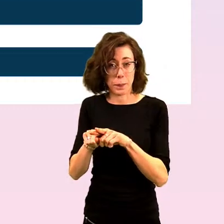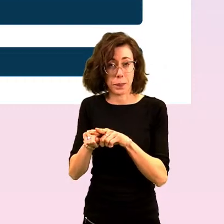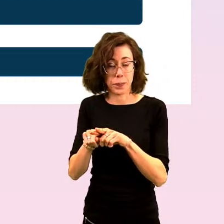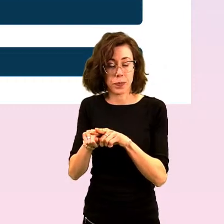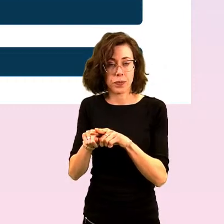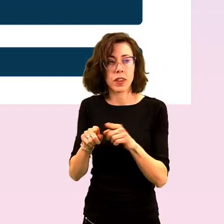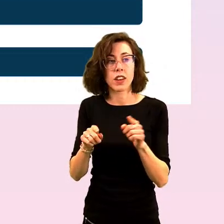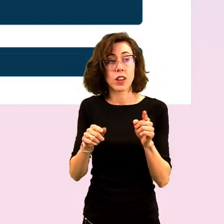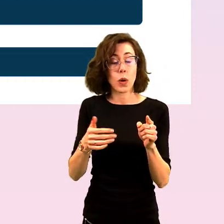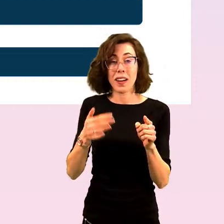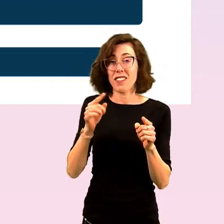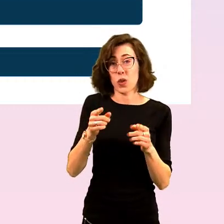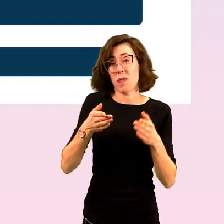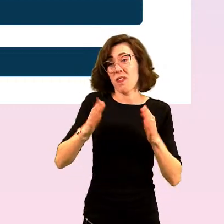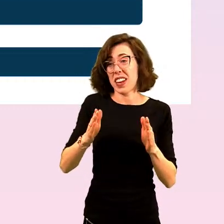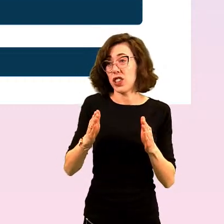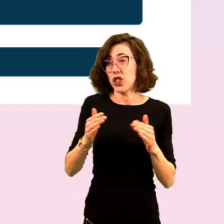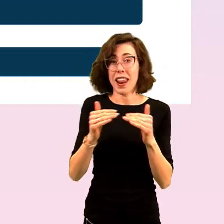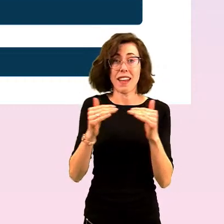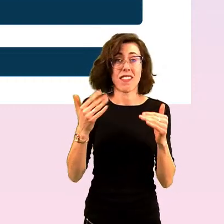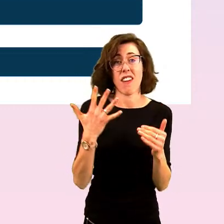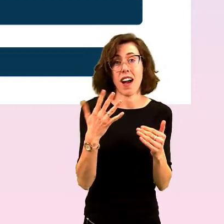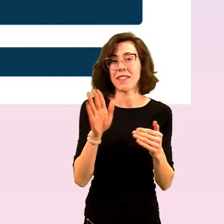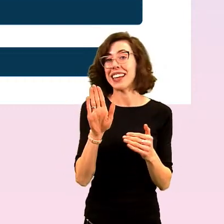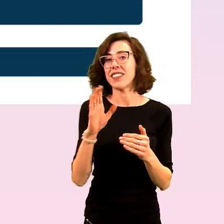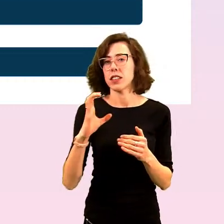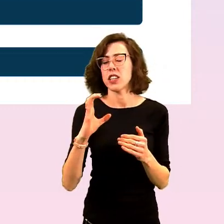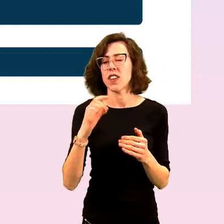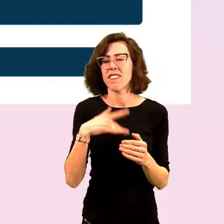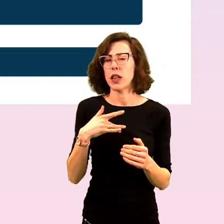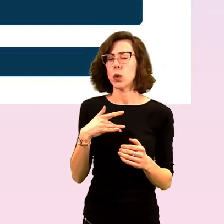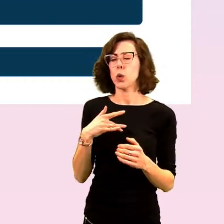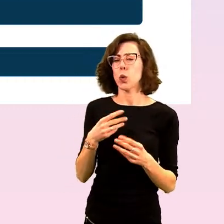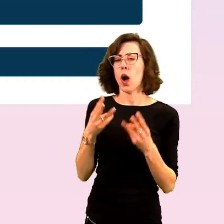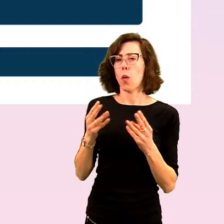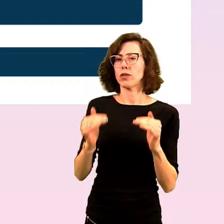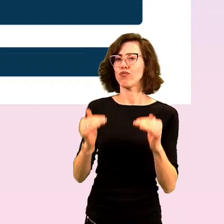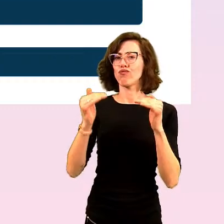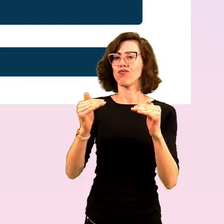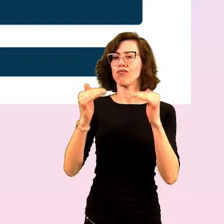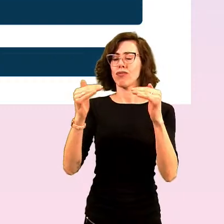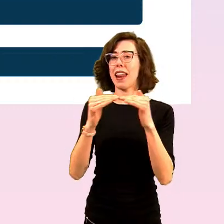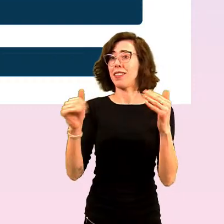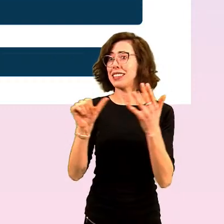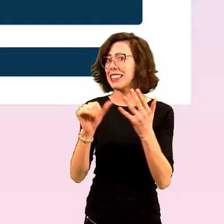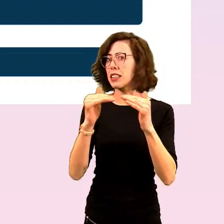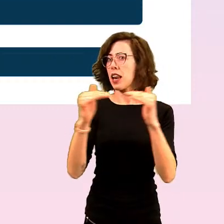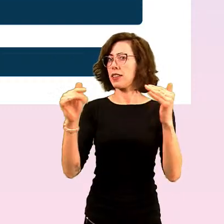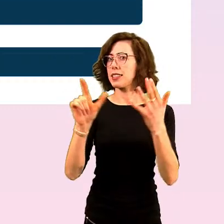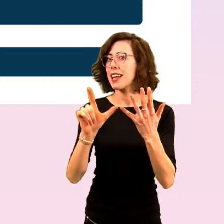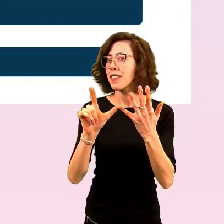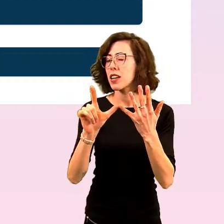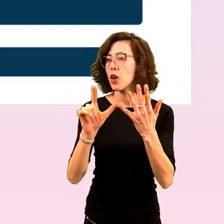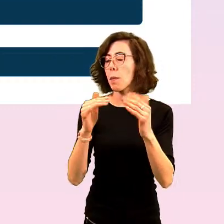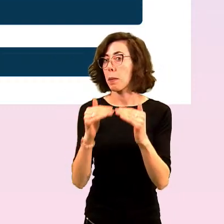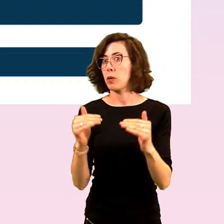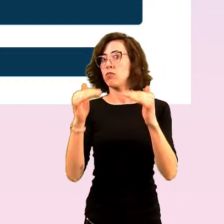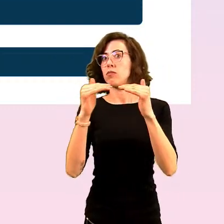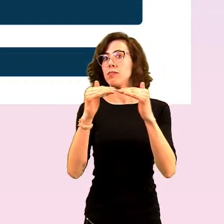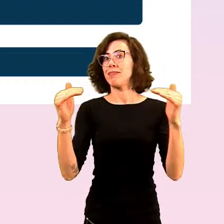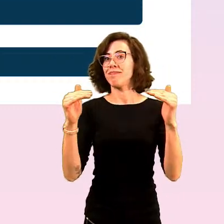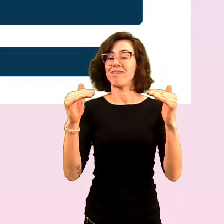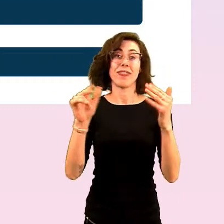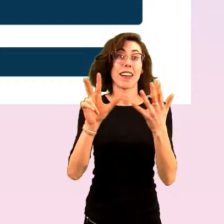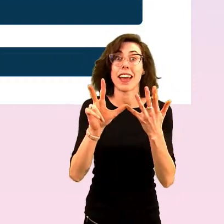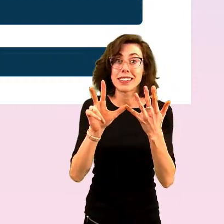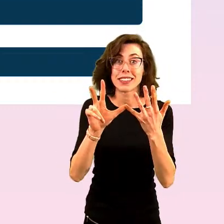level 5, and you want to do a level 6 or level 7 in the Education Training Board, or you want to do a level 8, 7 or 8 in